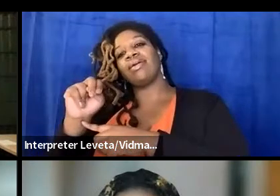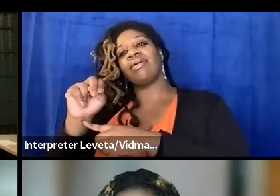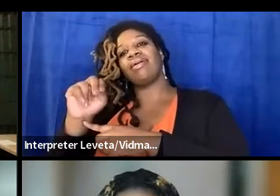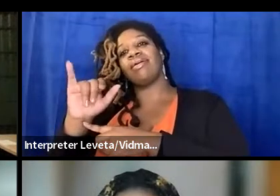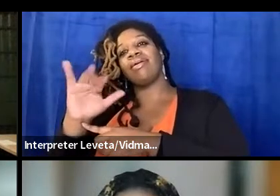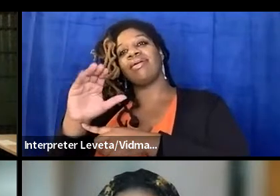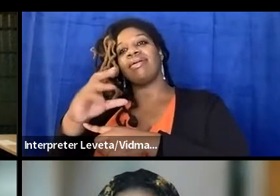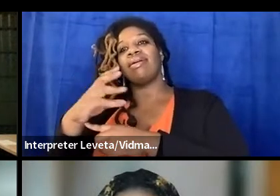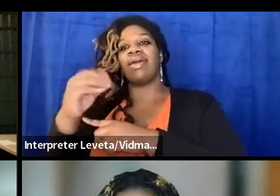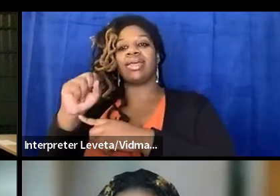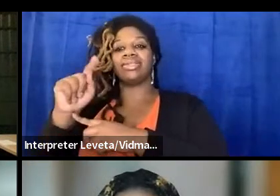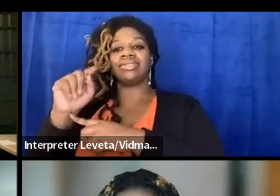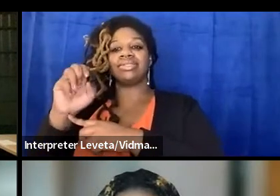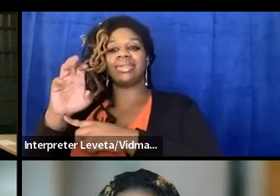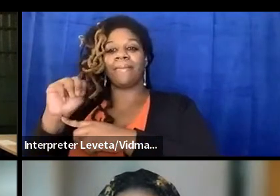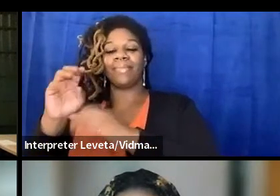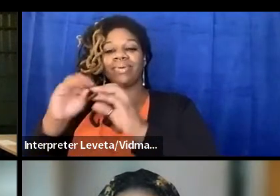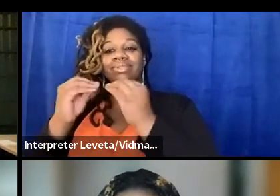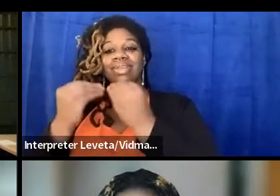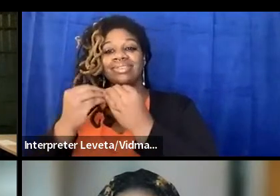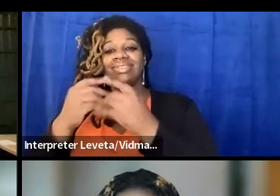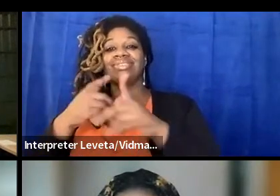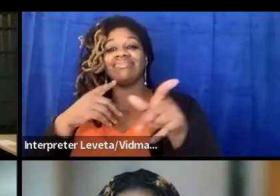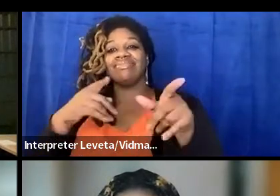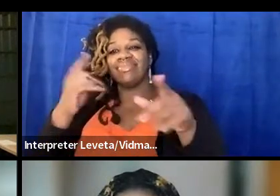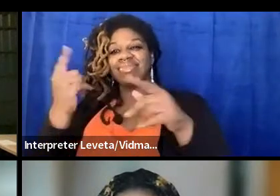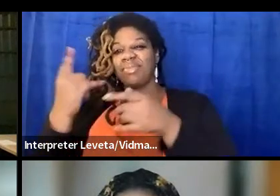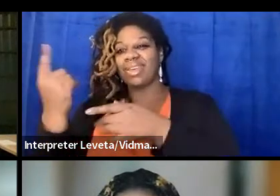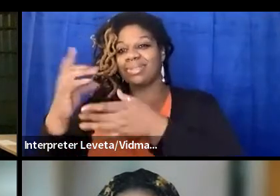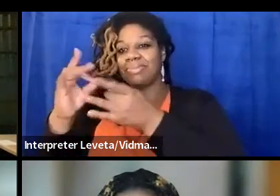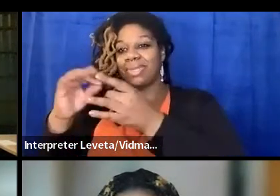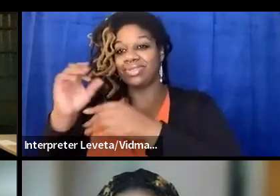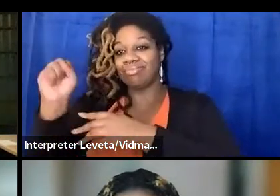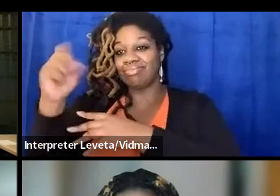wanted to throw out there that I'm from Mississippi too, but I'm currently in Maryland.